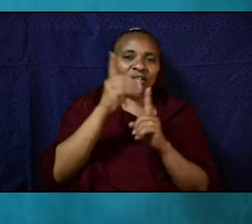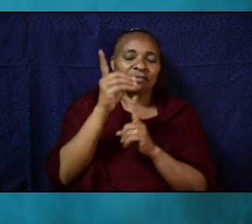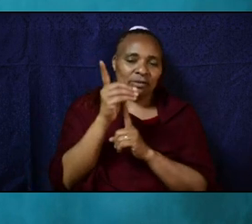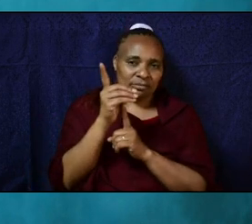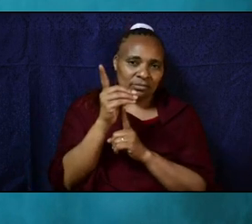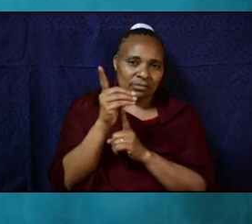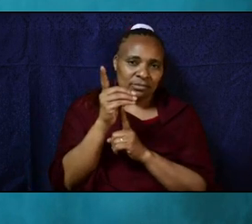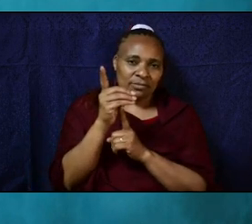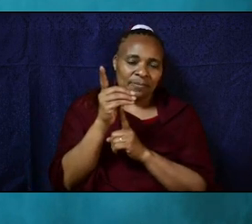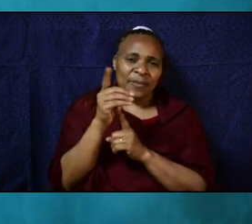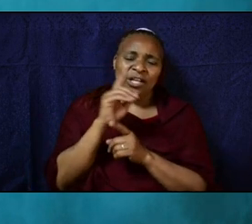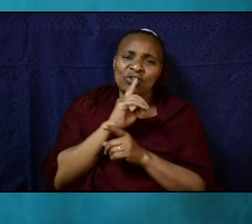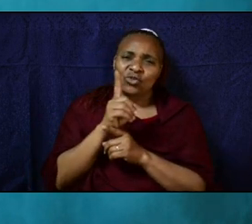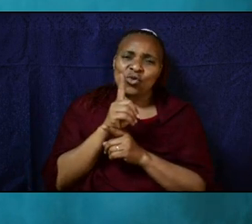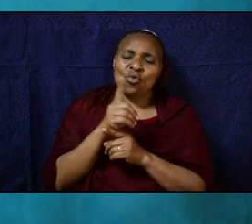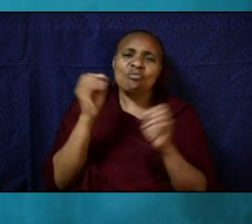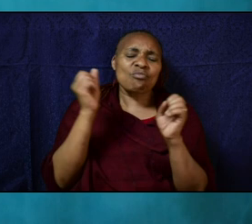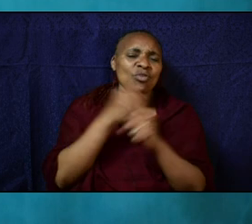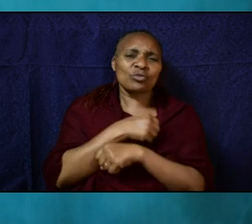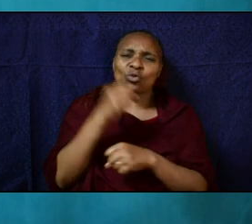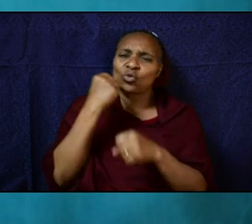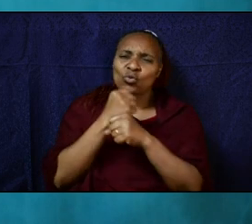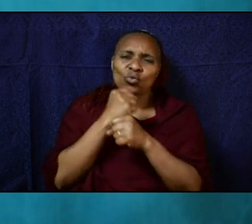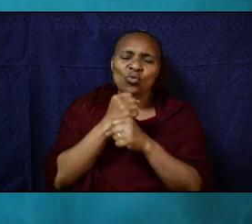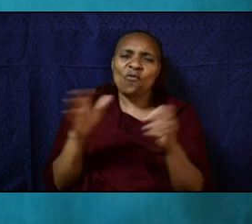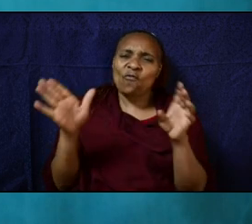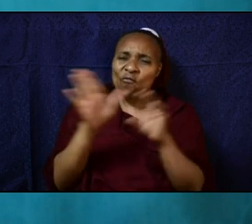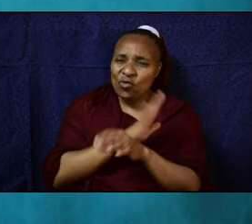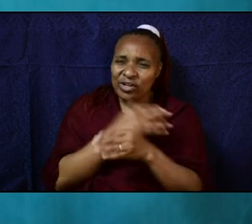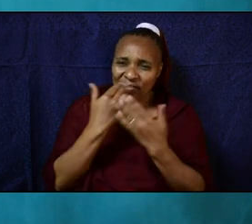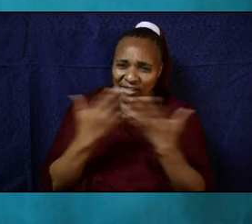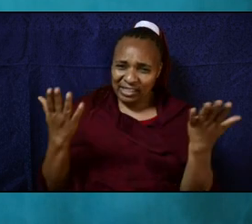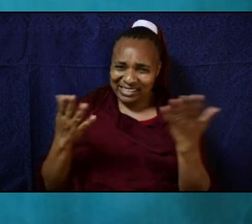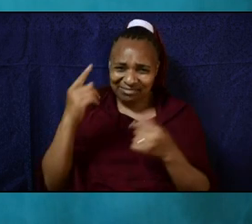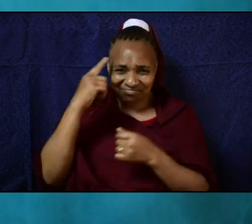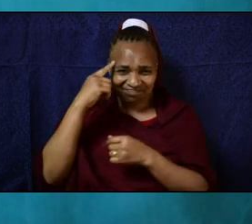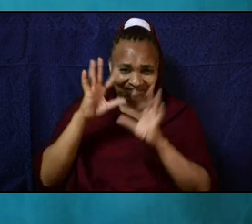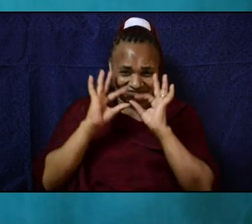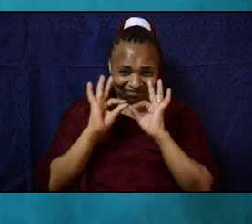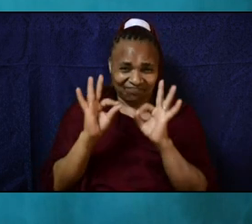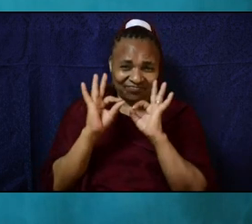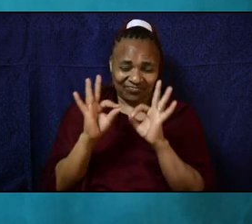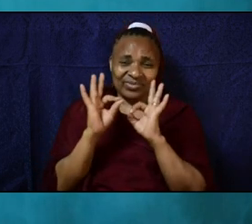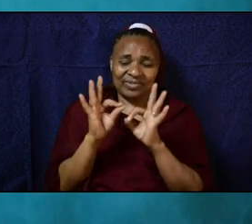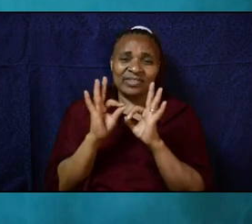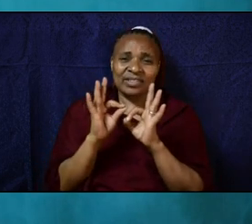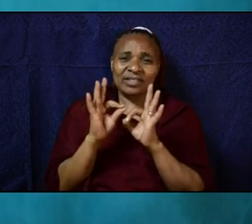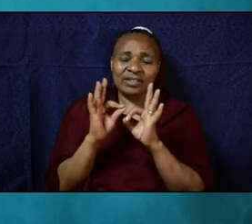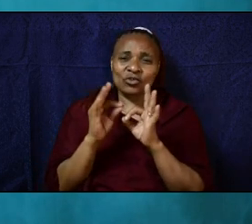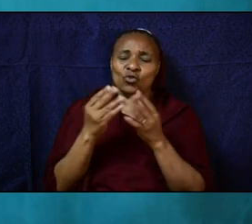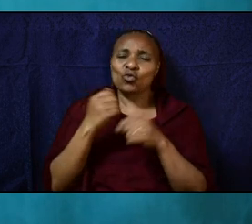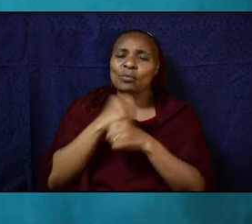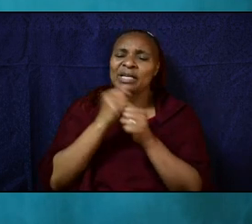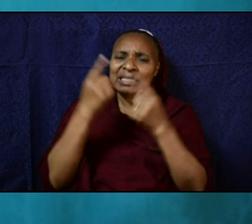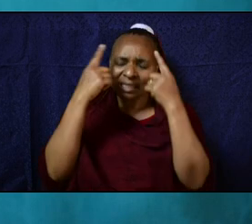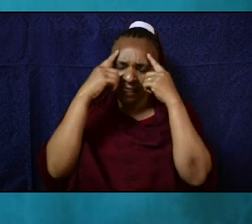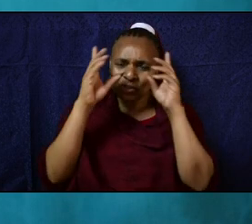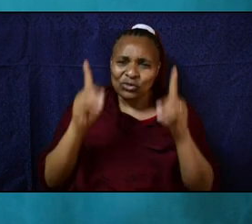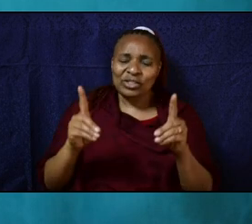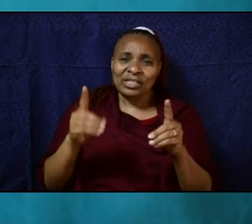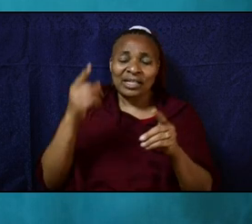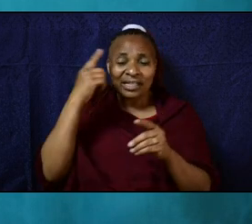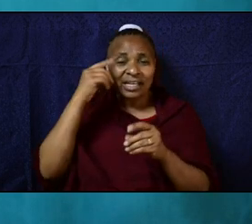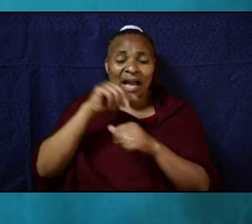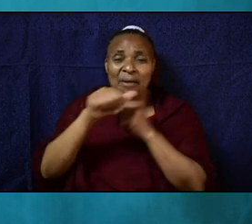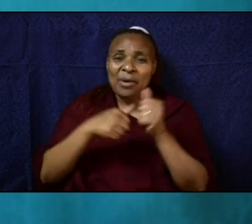develop. So you're unable to do like fully critical thinking, make great decisions, or think about